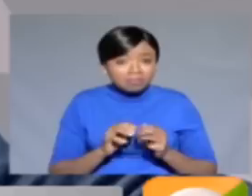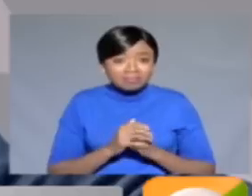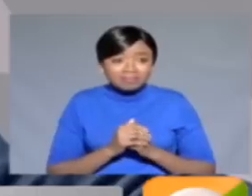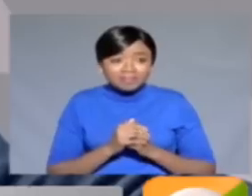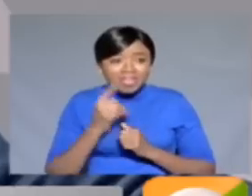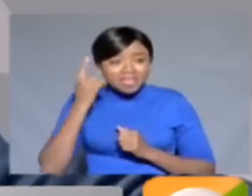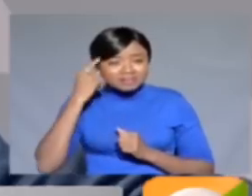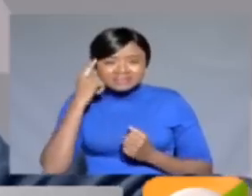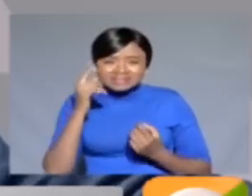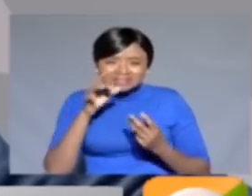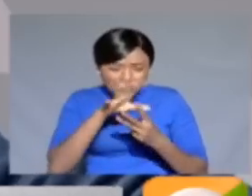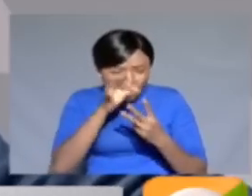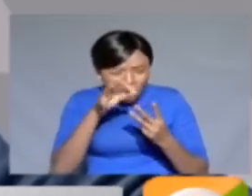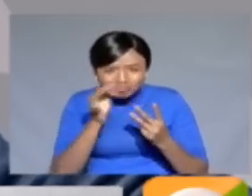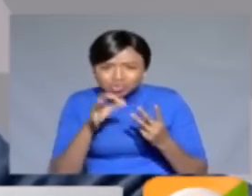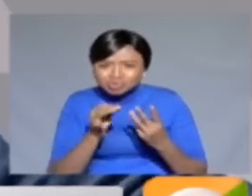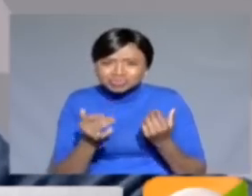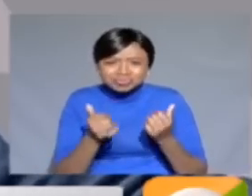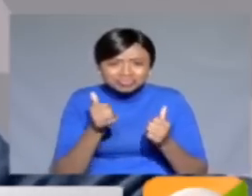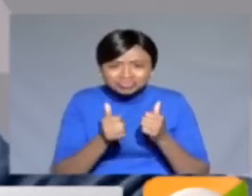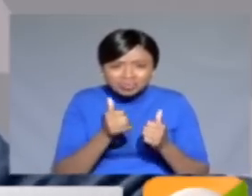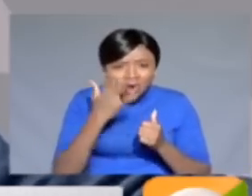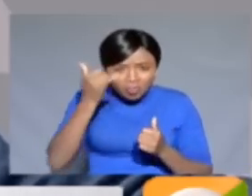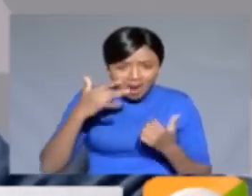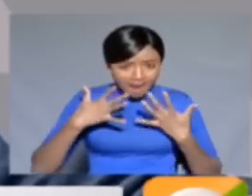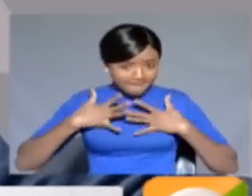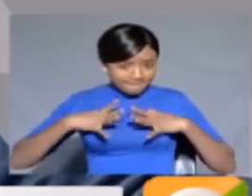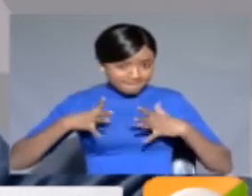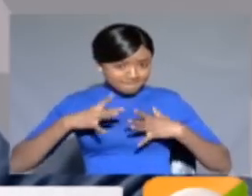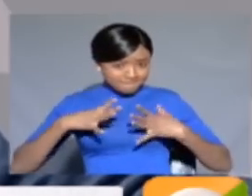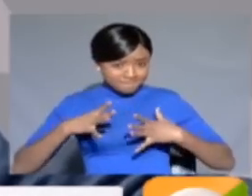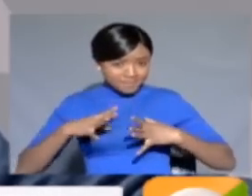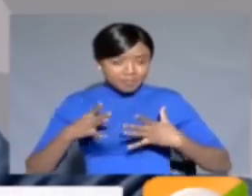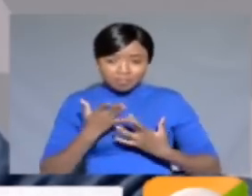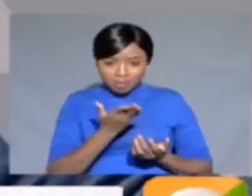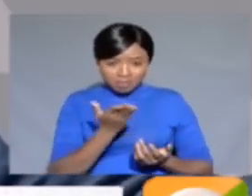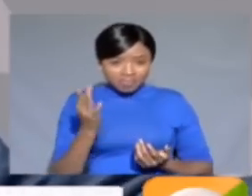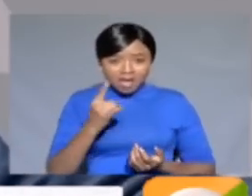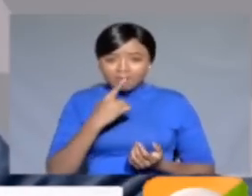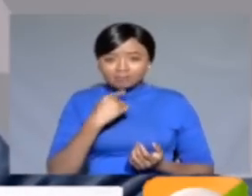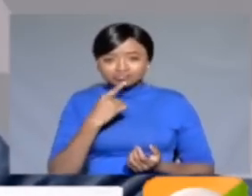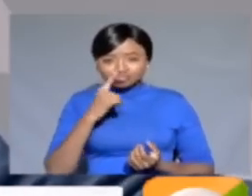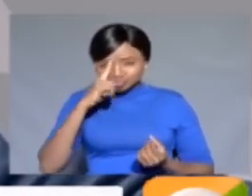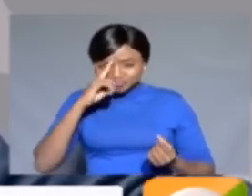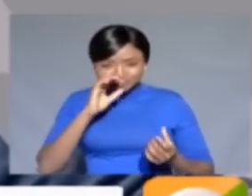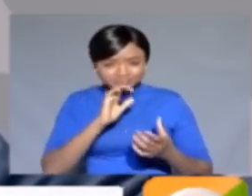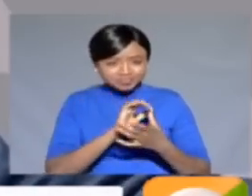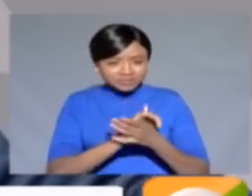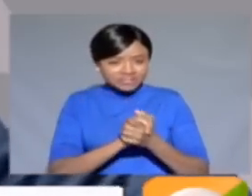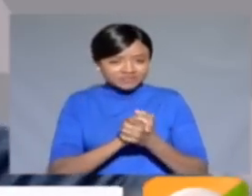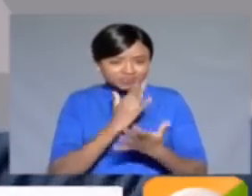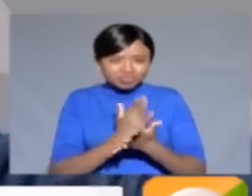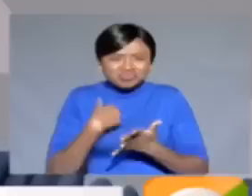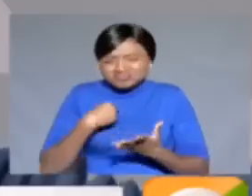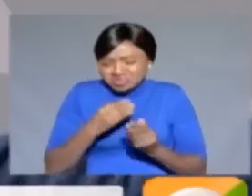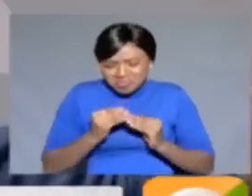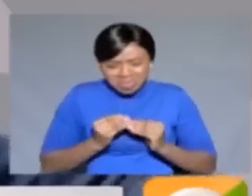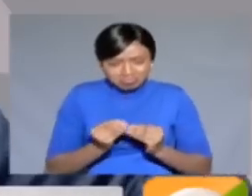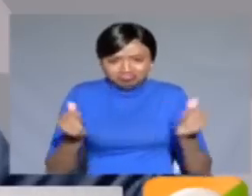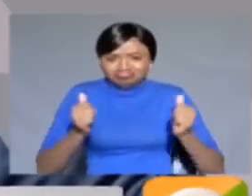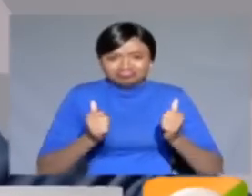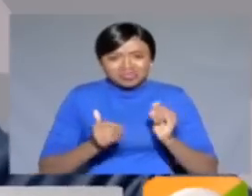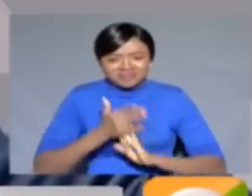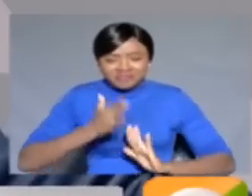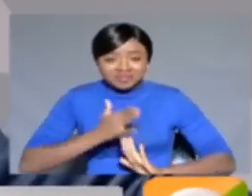you look at the options, because, you know, I'm one of the people who believe that when I die, actually I want to be cremated and pretty quickly, so that long drawn out